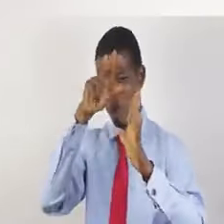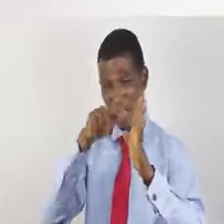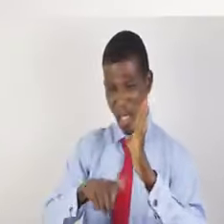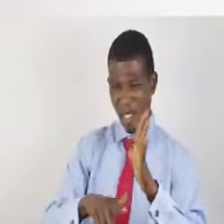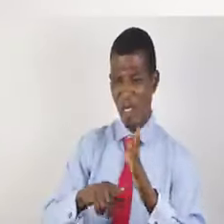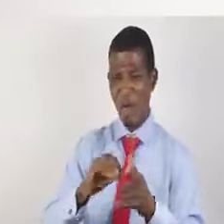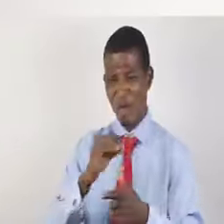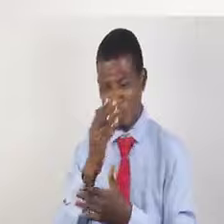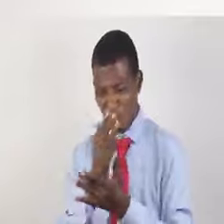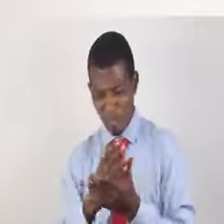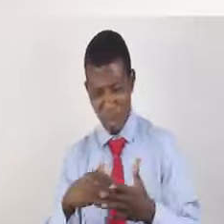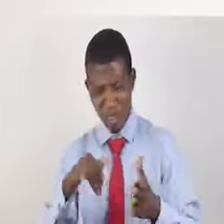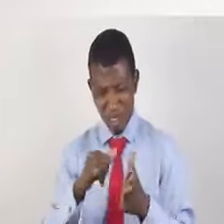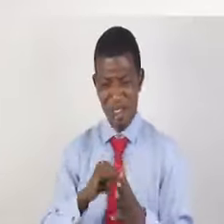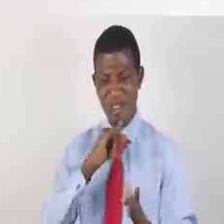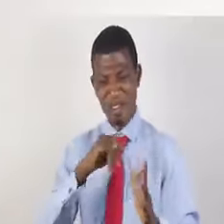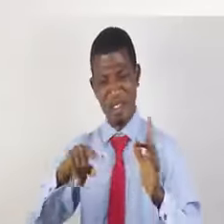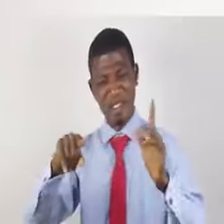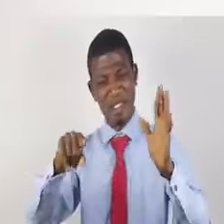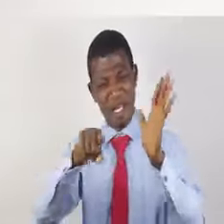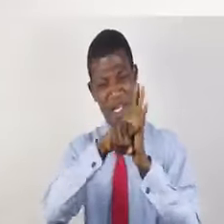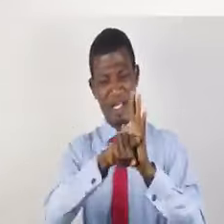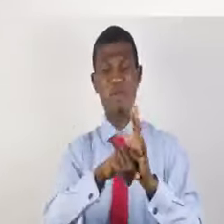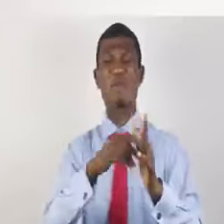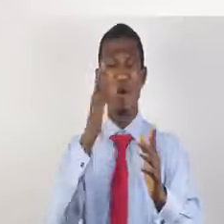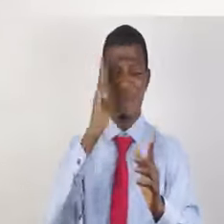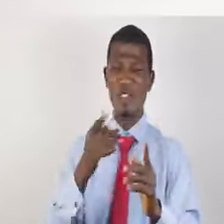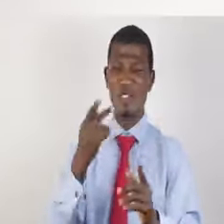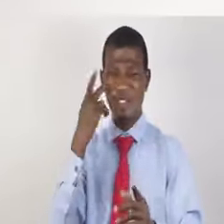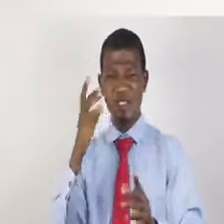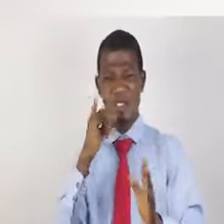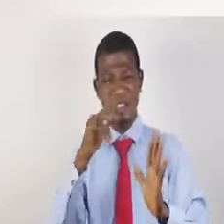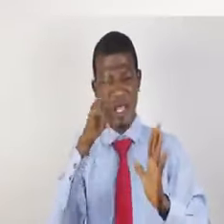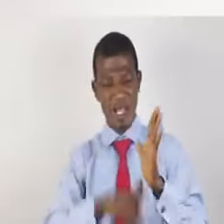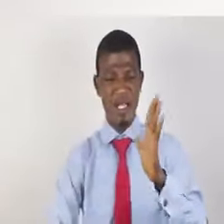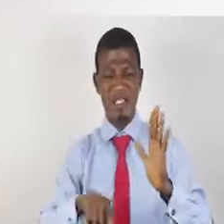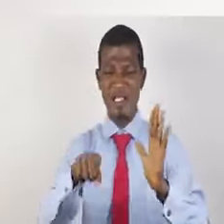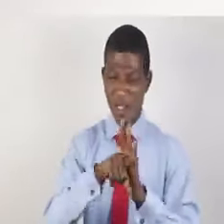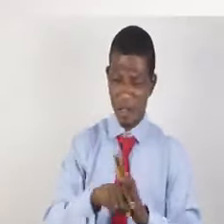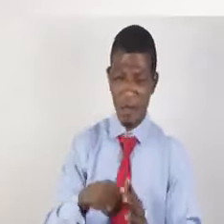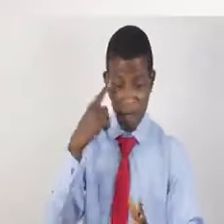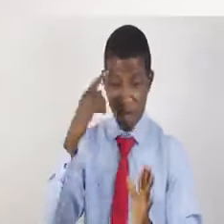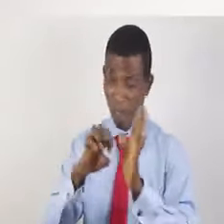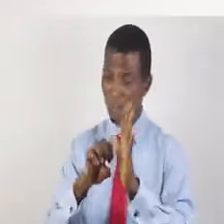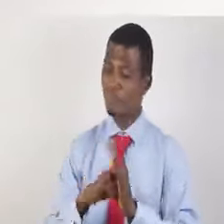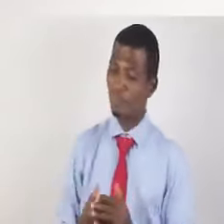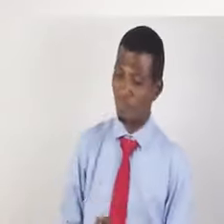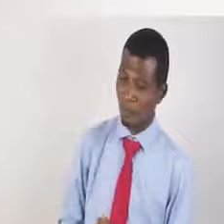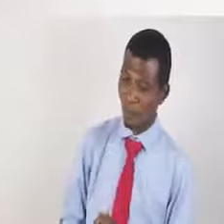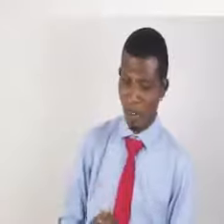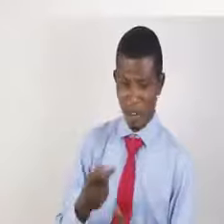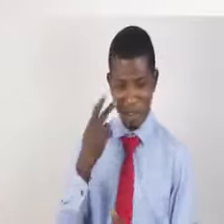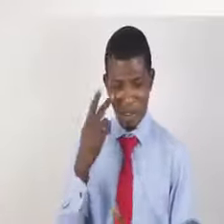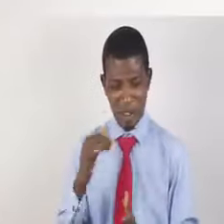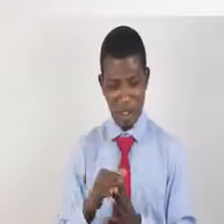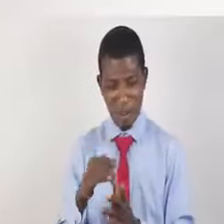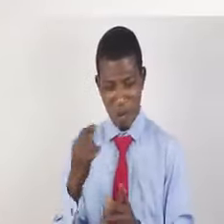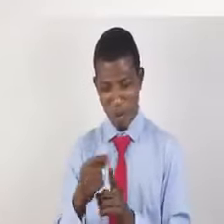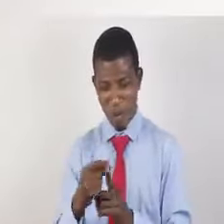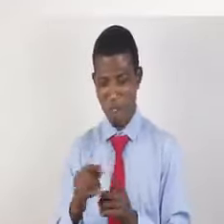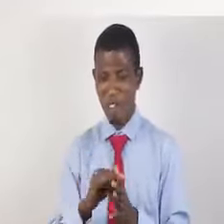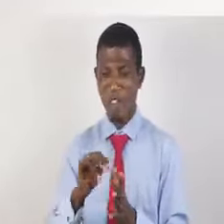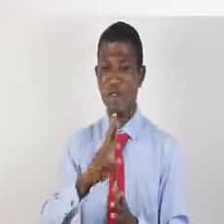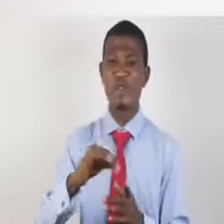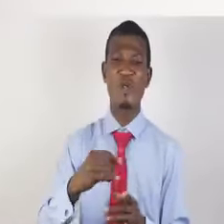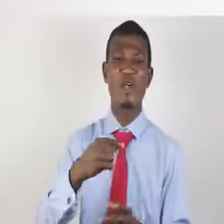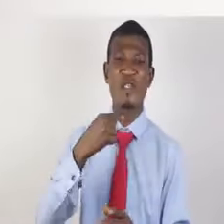less bad, or something that is seemingly negative look less negative. So, for instance, we could say words that are